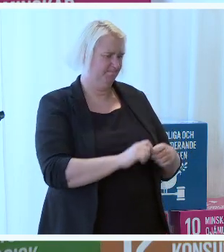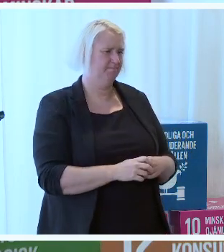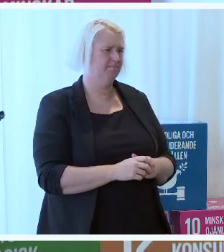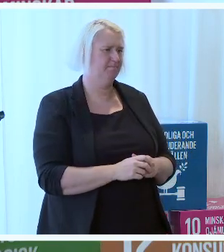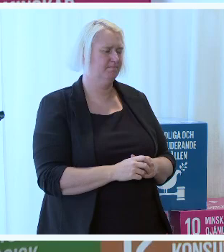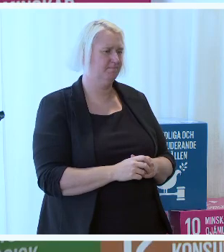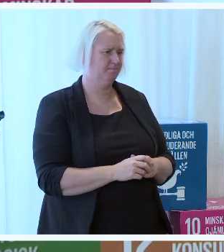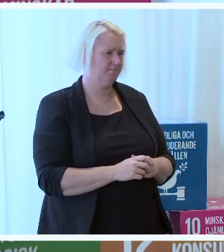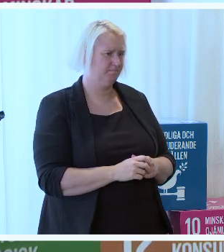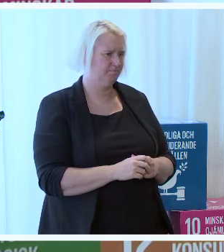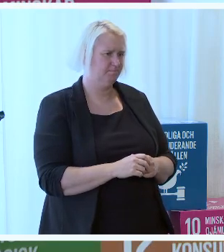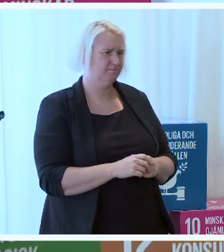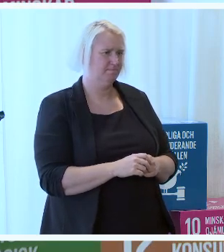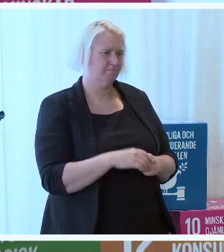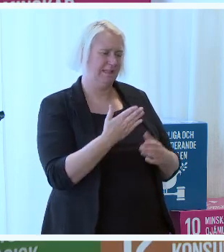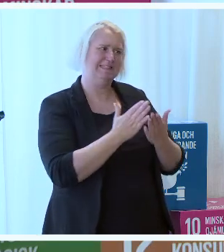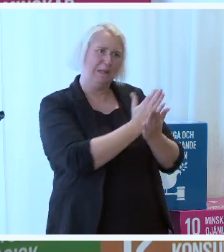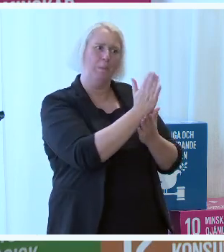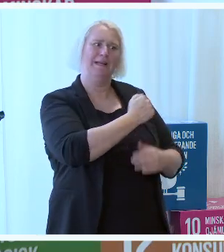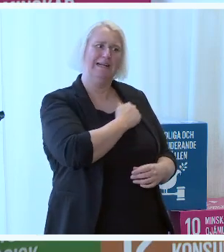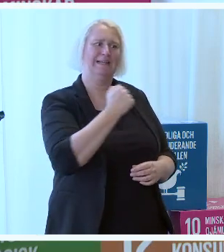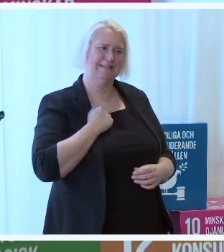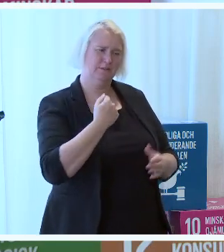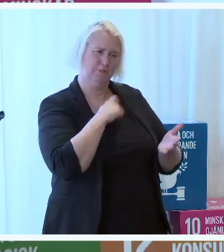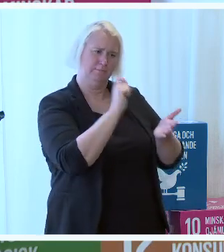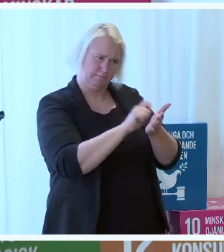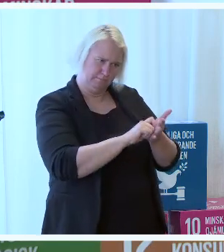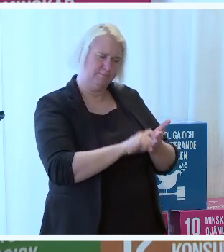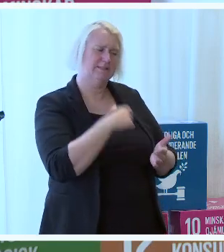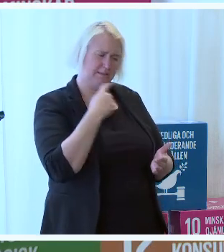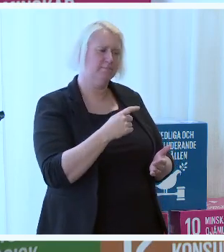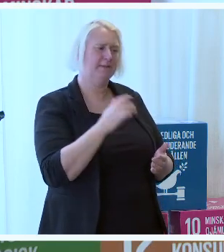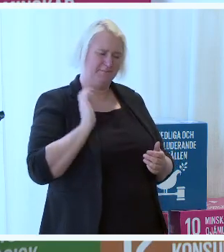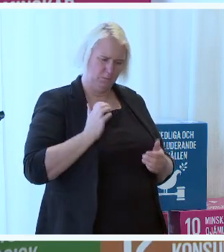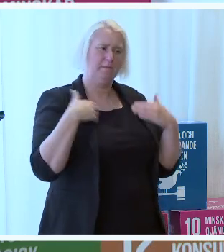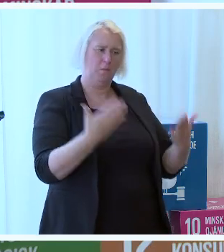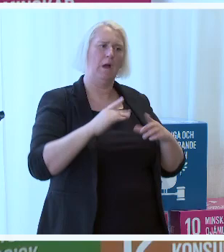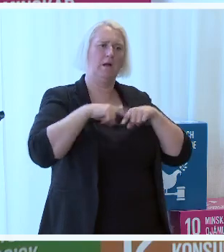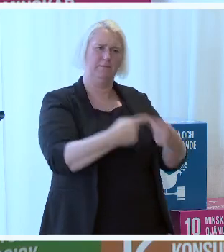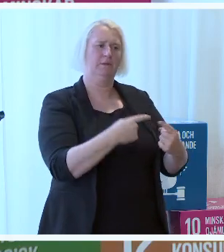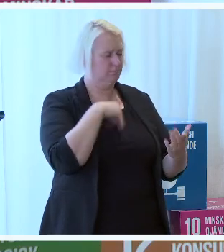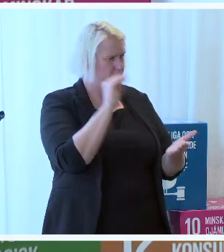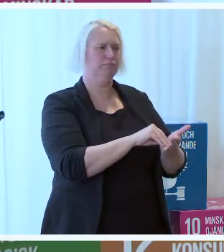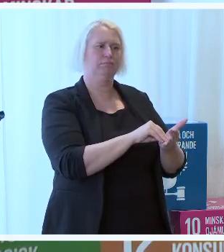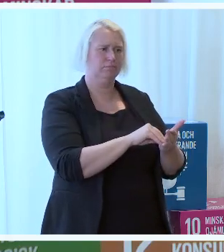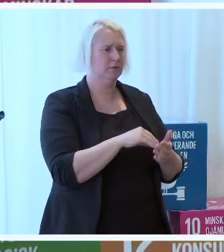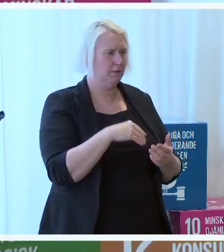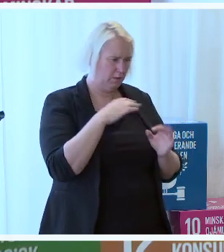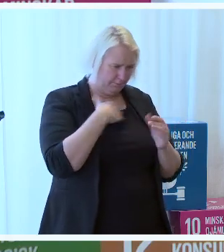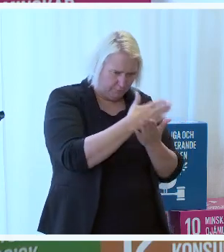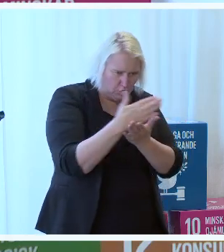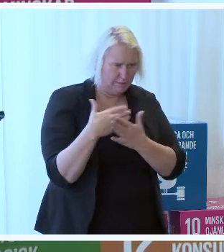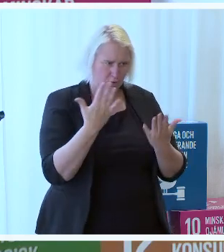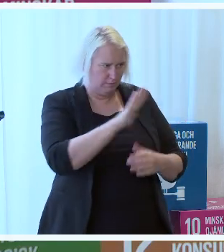through the government that was allowing women to inherit, that she divided what she owned between her children through